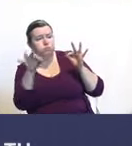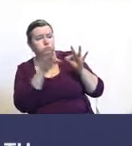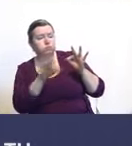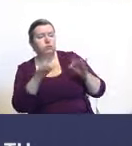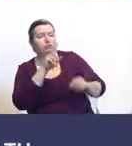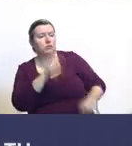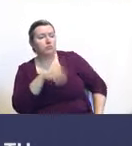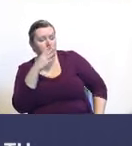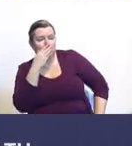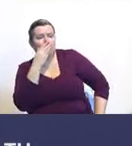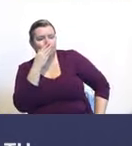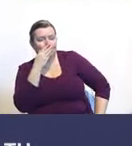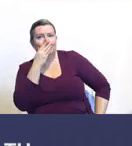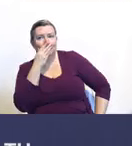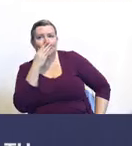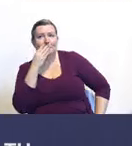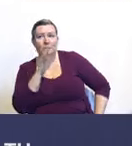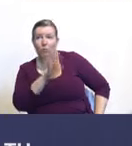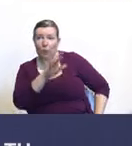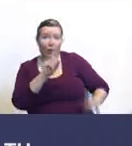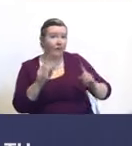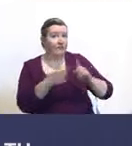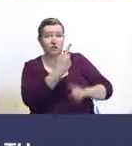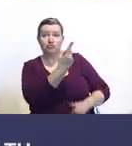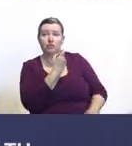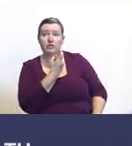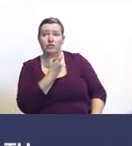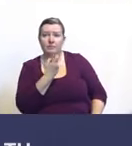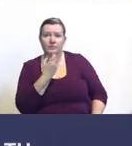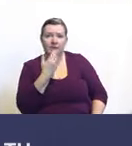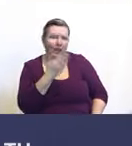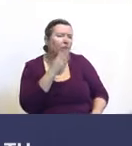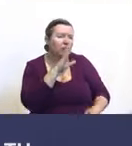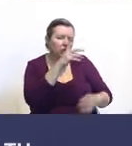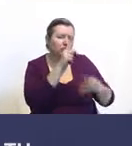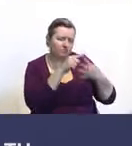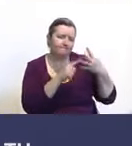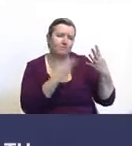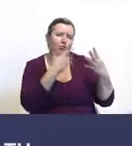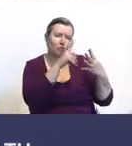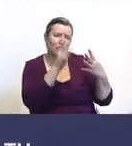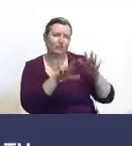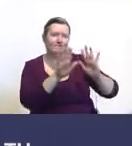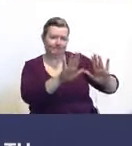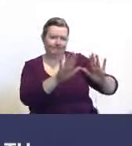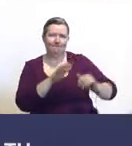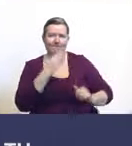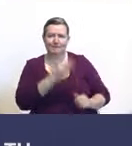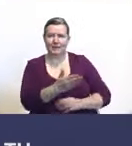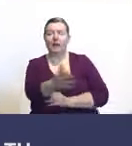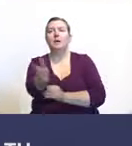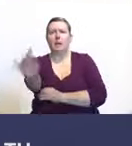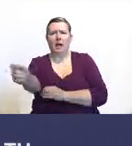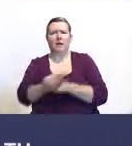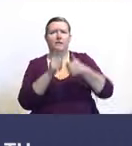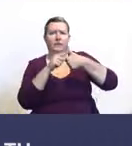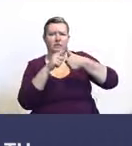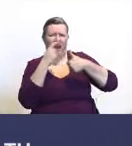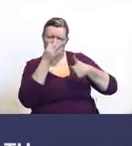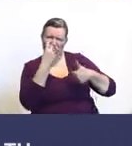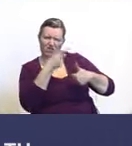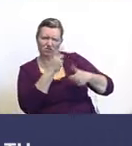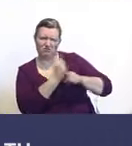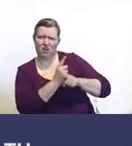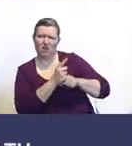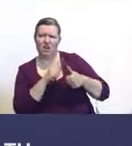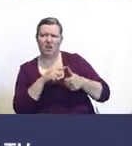On your first question, they're all good questions, but the first one is a point, I believe, if I understood it correctly, but Ed, you should